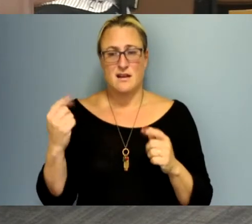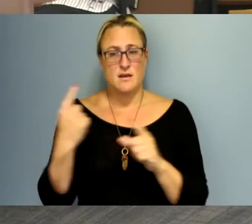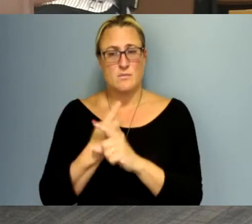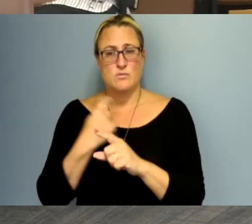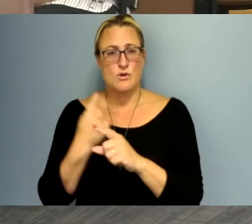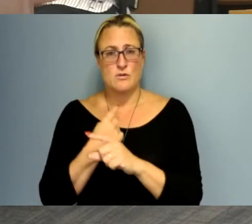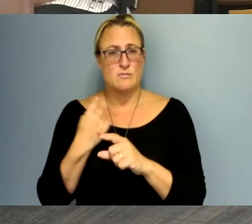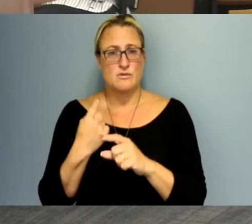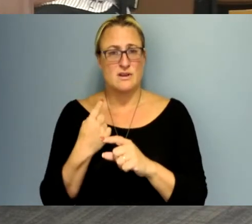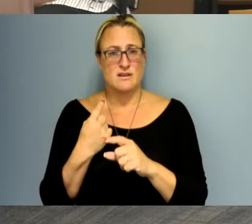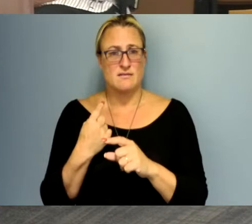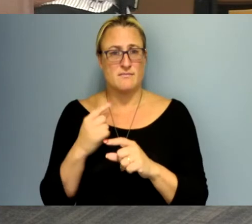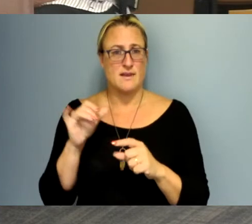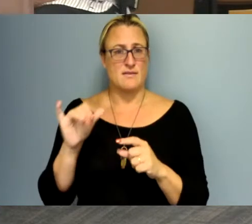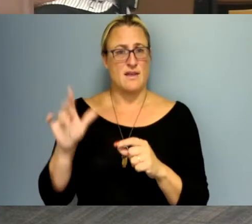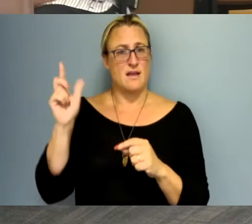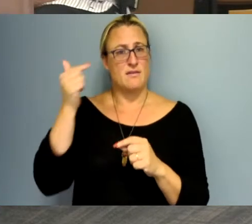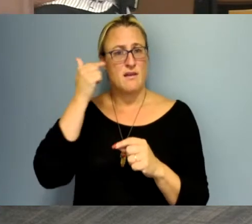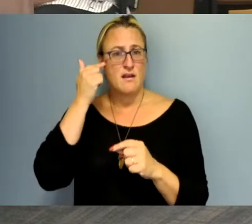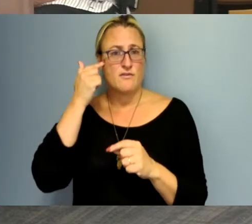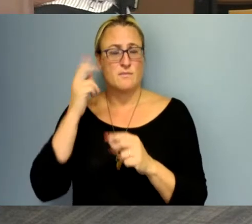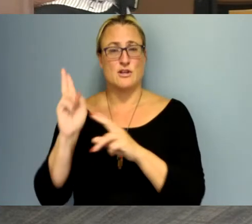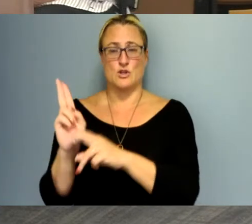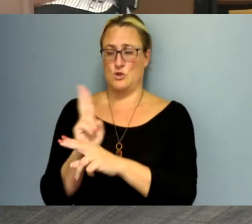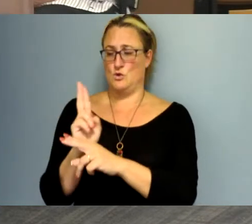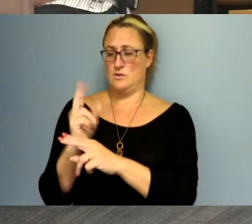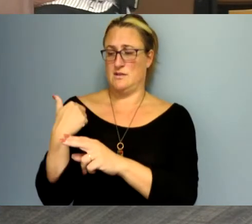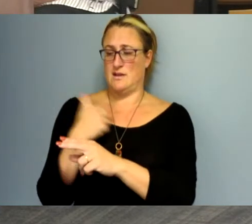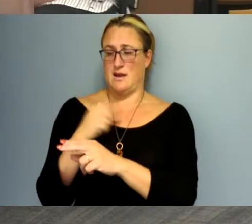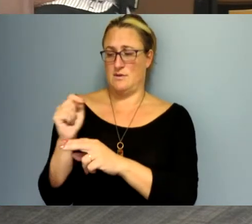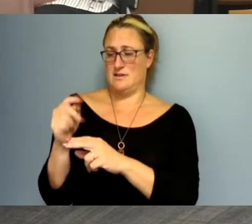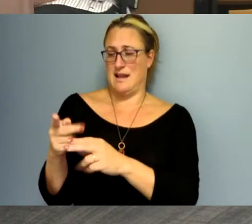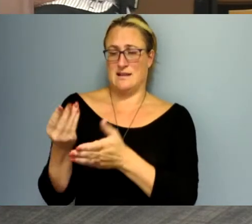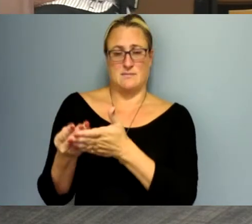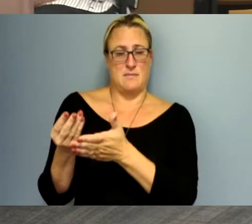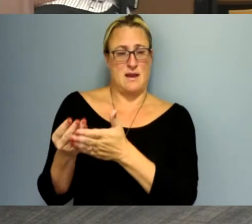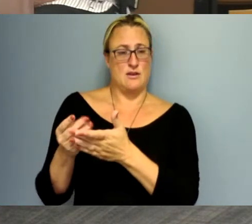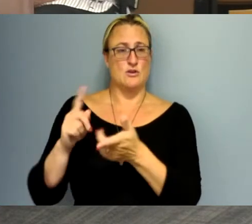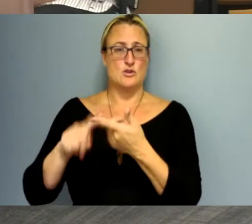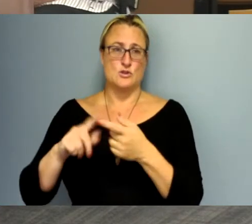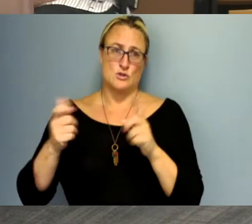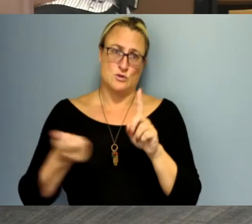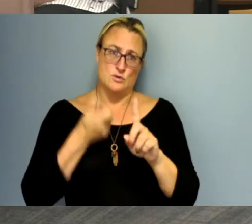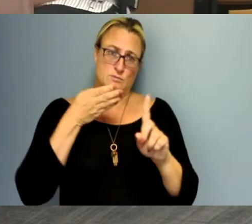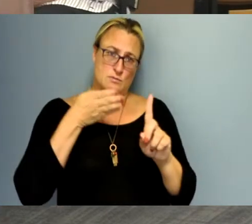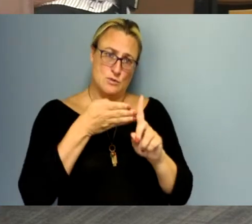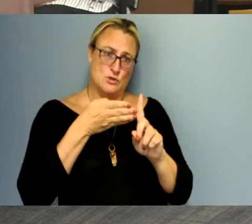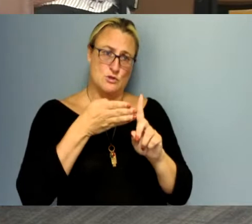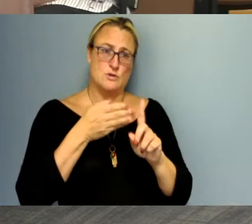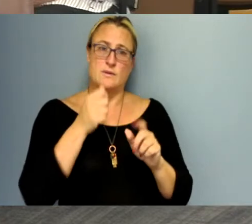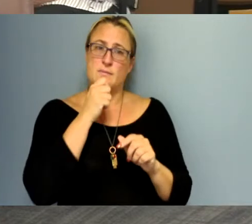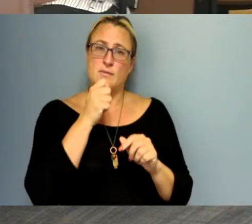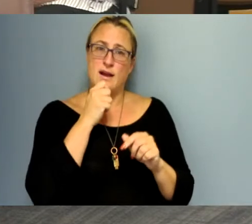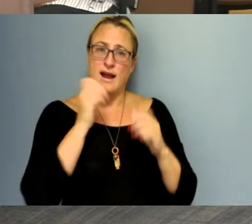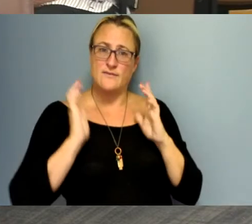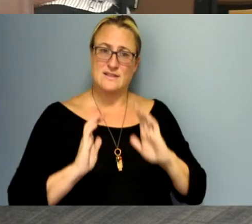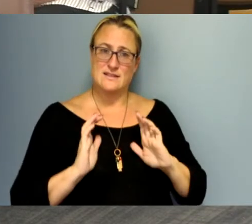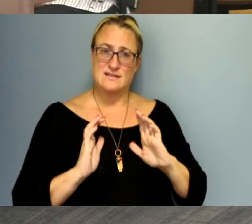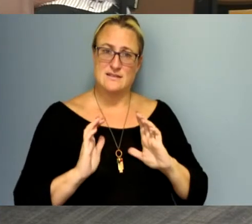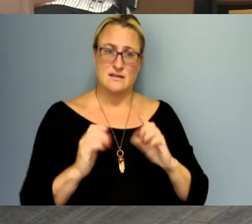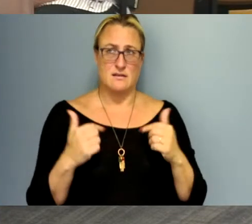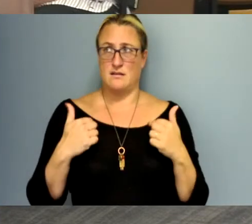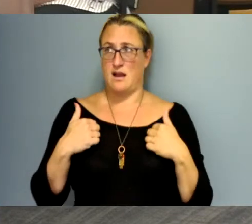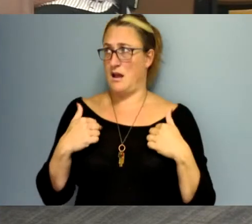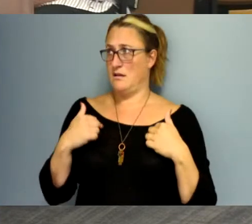that the government uses our taxpayers to sue a private citizen. I am not being funded by